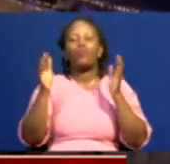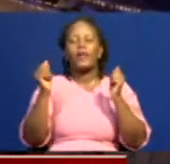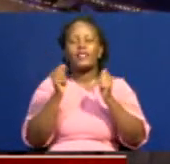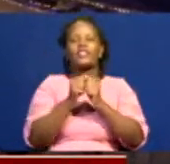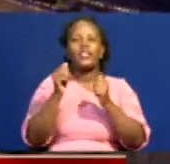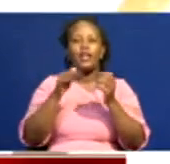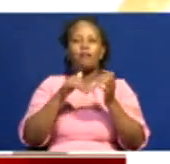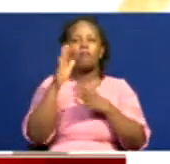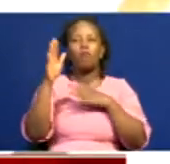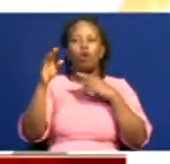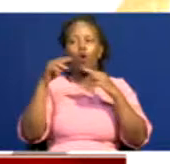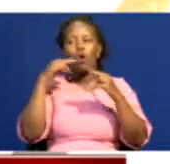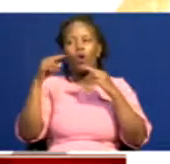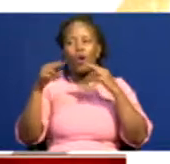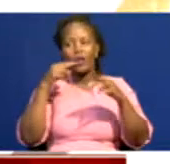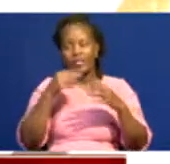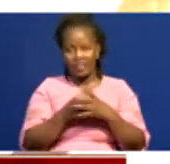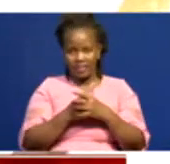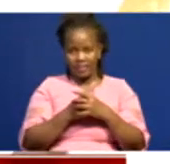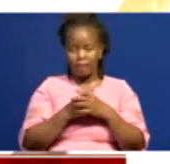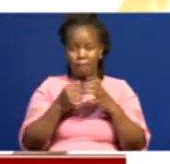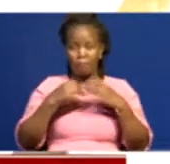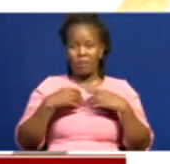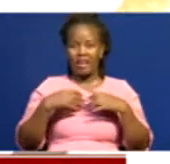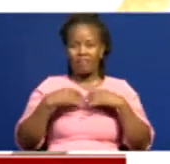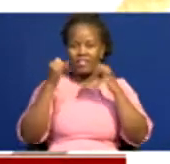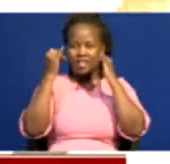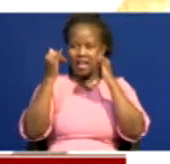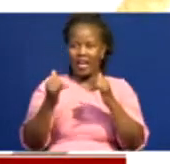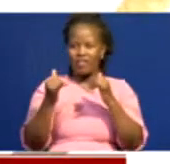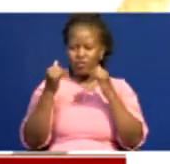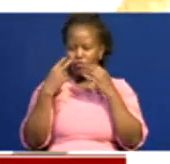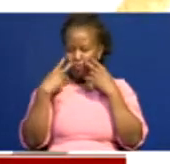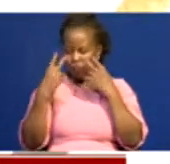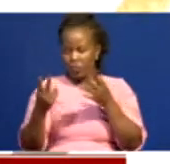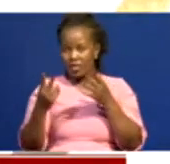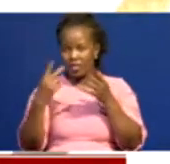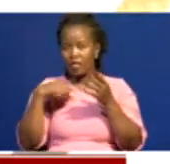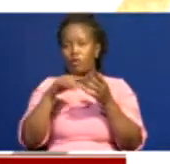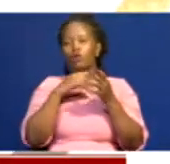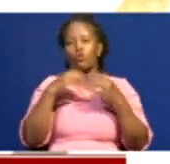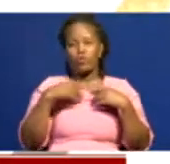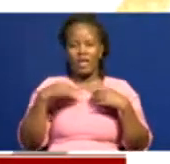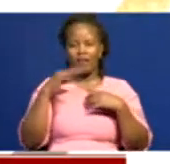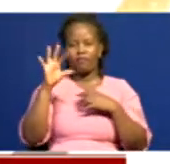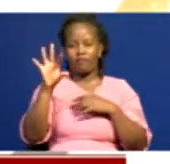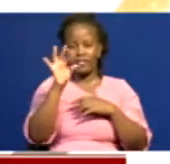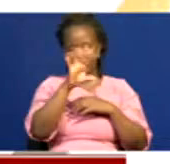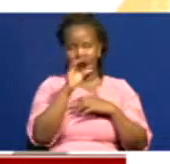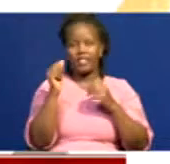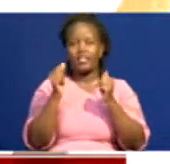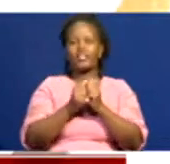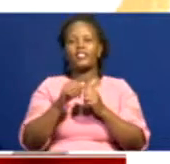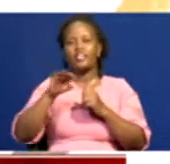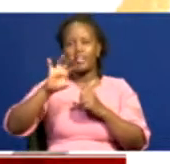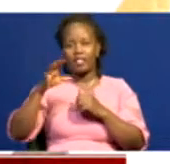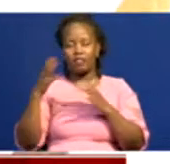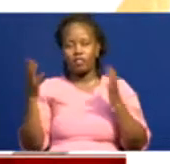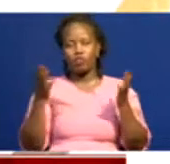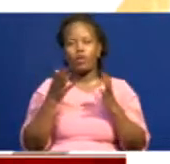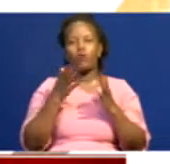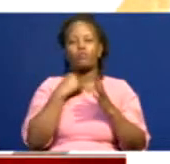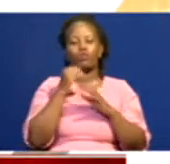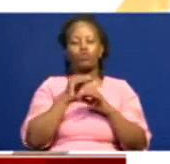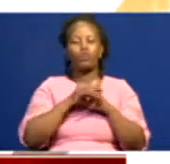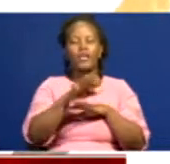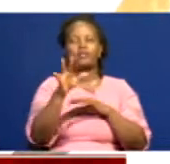franchise. Along with the new face and the new look, we have already earmarked 10 counties where we want to expand towards. We are